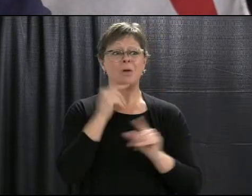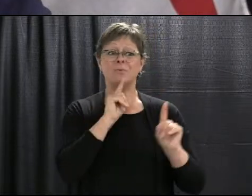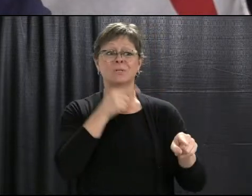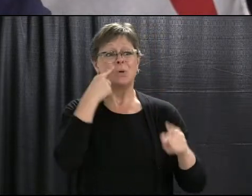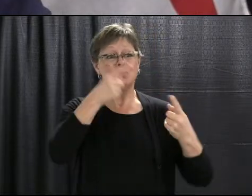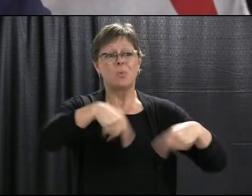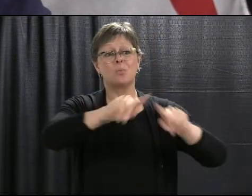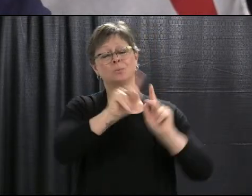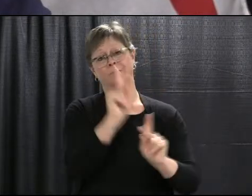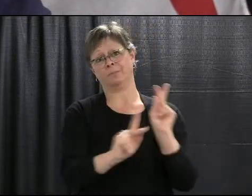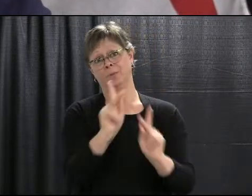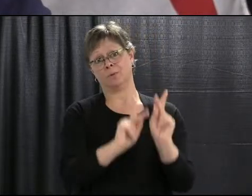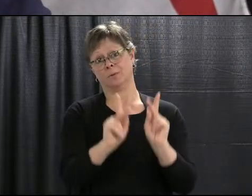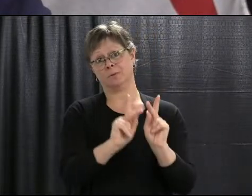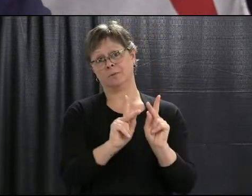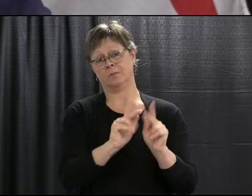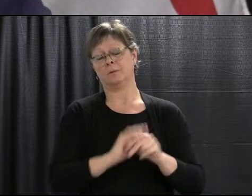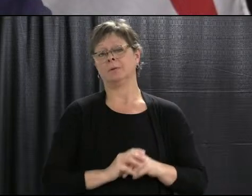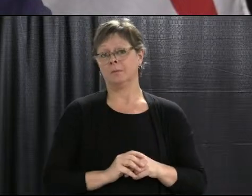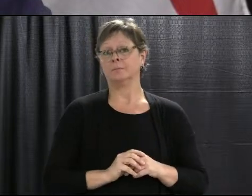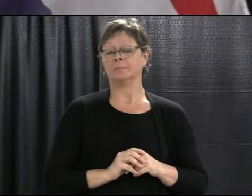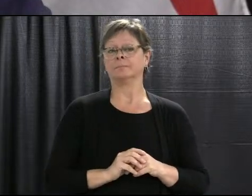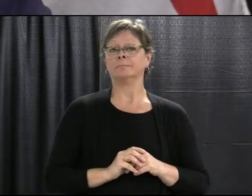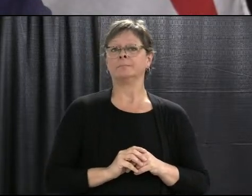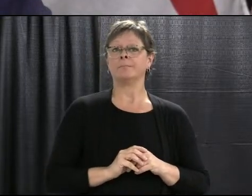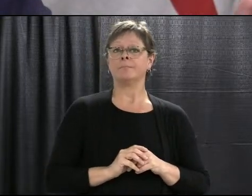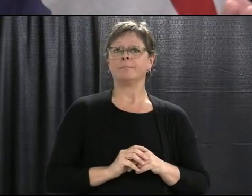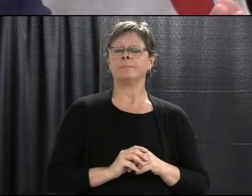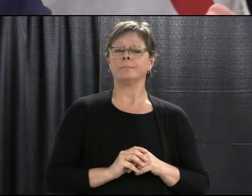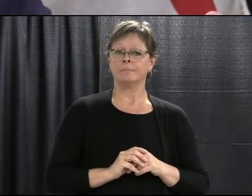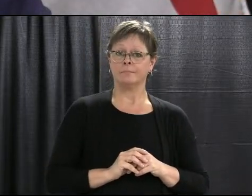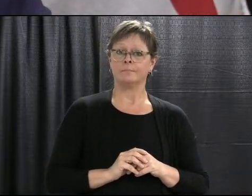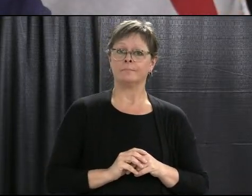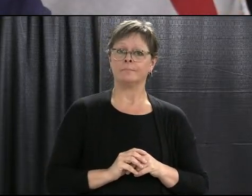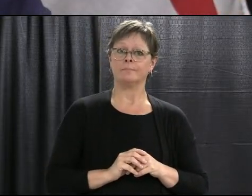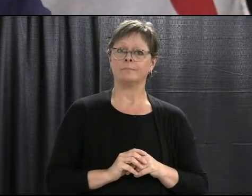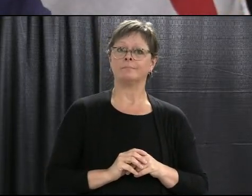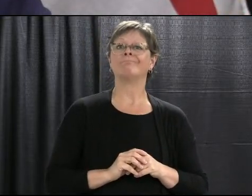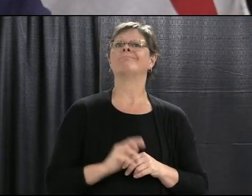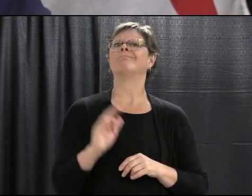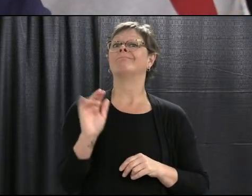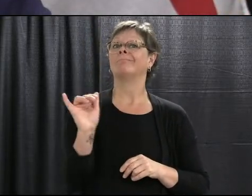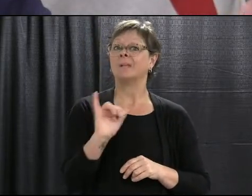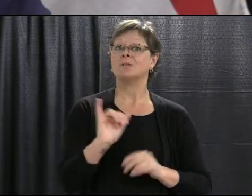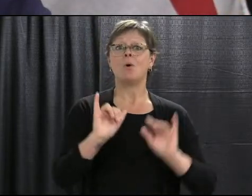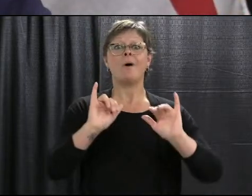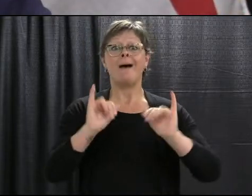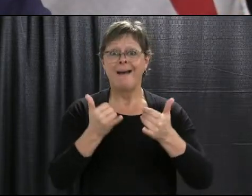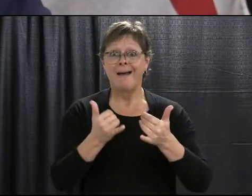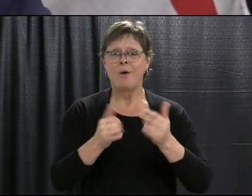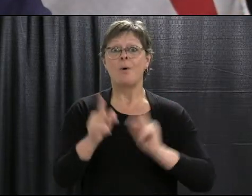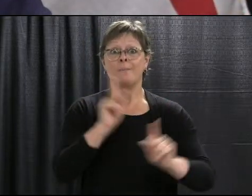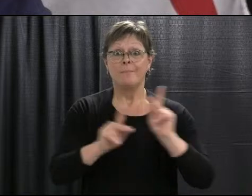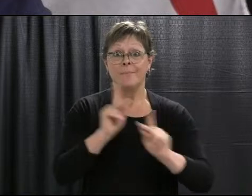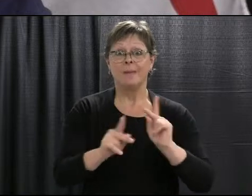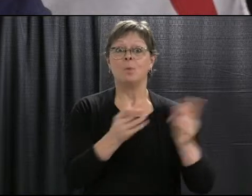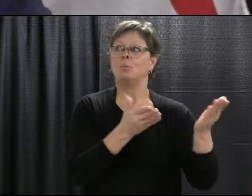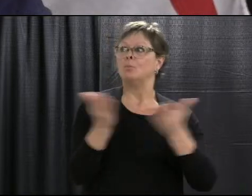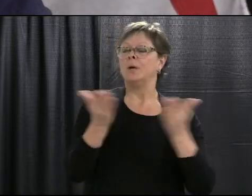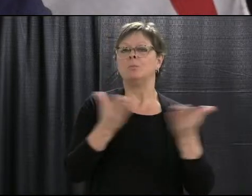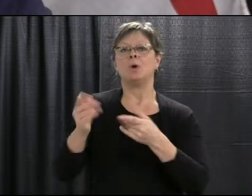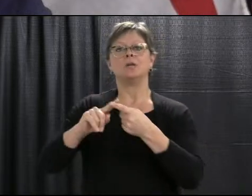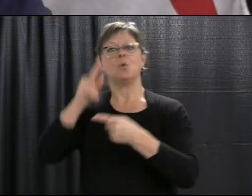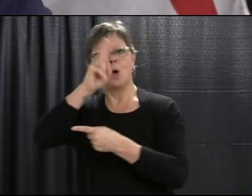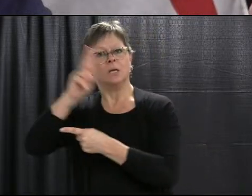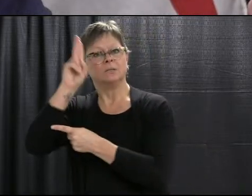to the people. And then the second part of that is, how about making us more efficient and bringing people to the care that you